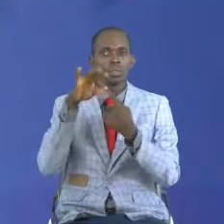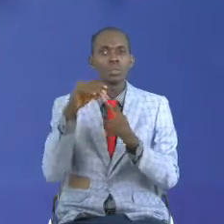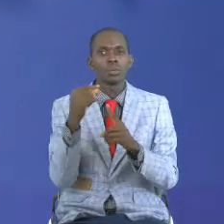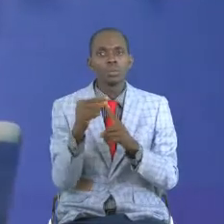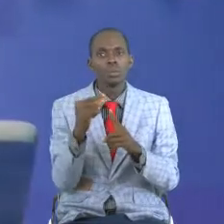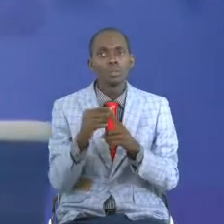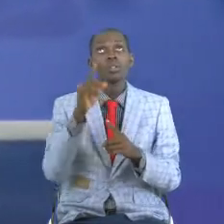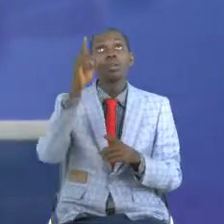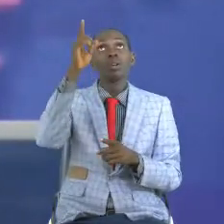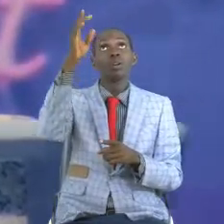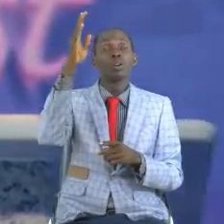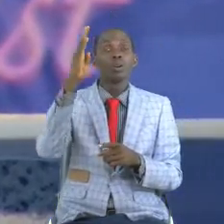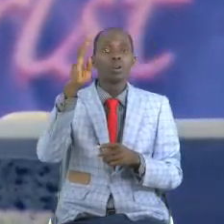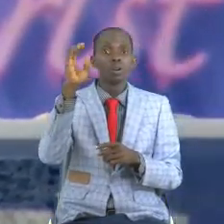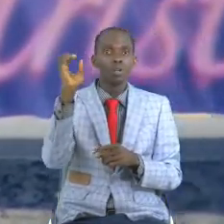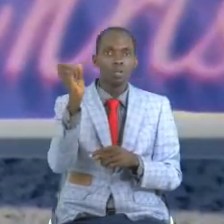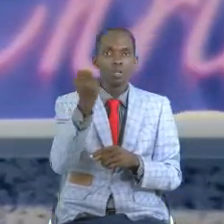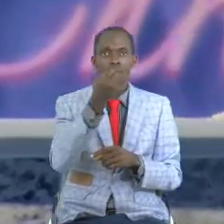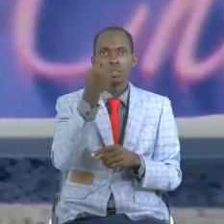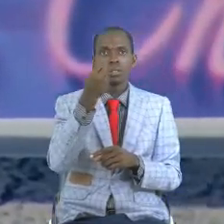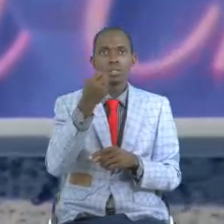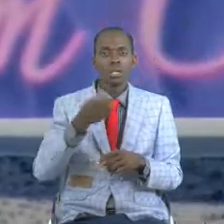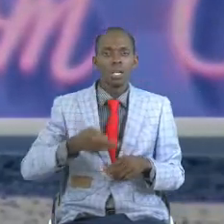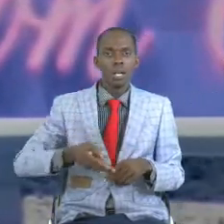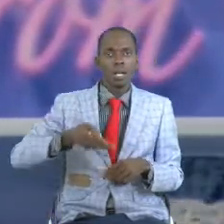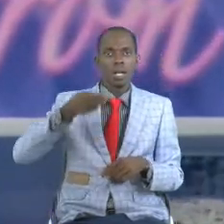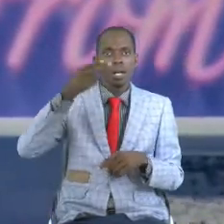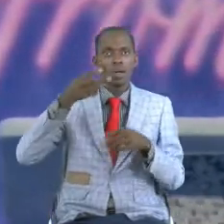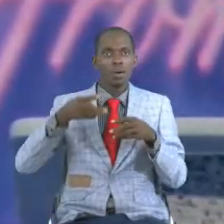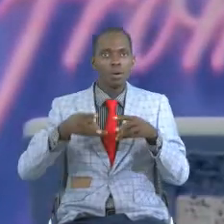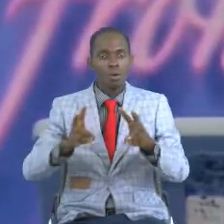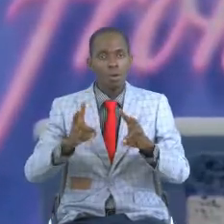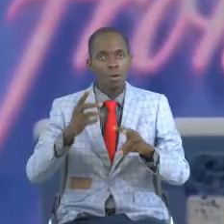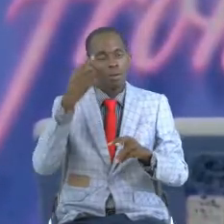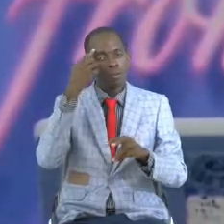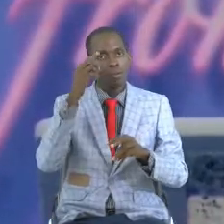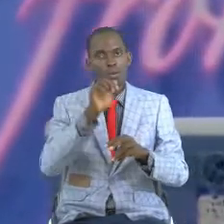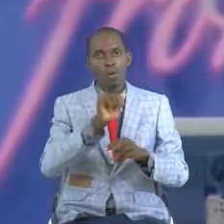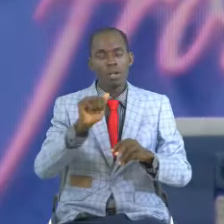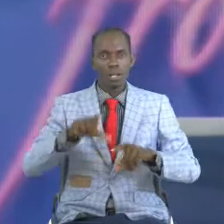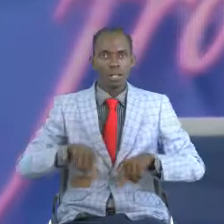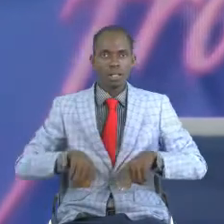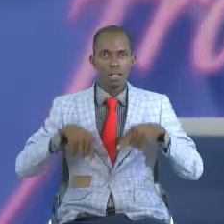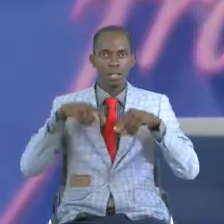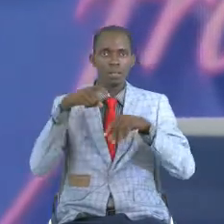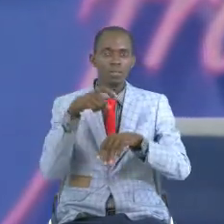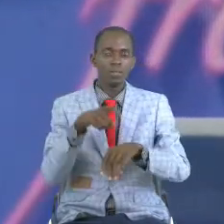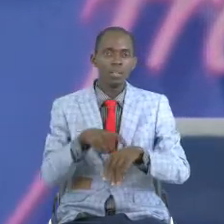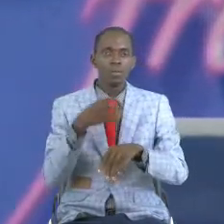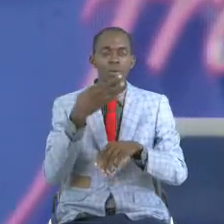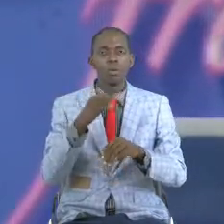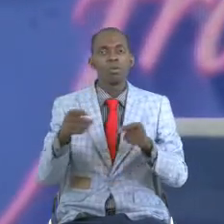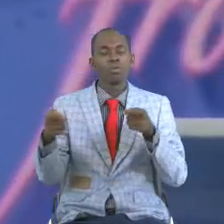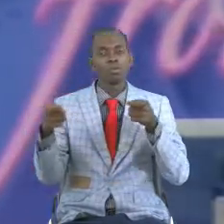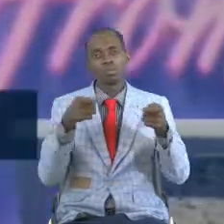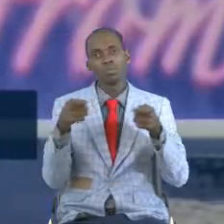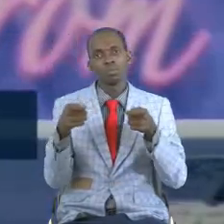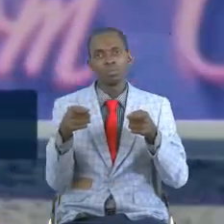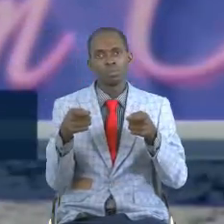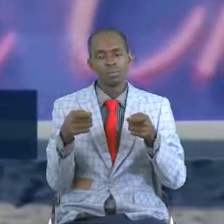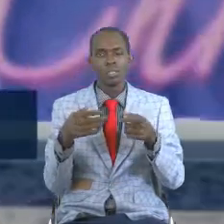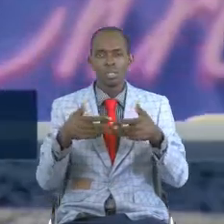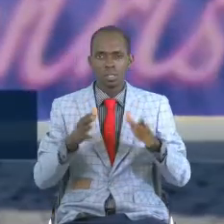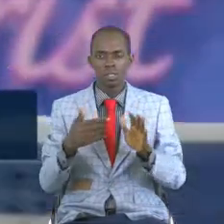God's highway for a lifetime of dominion. Let me explain to